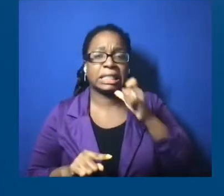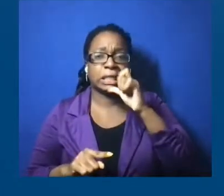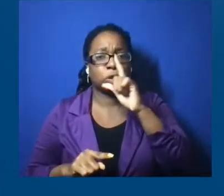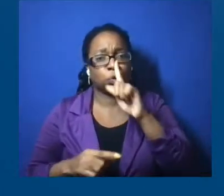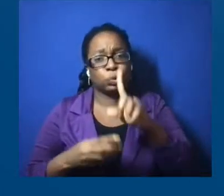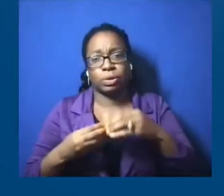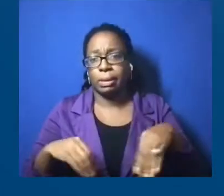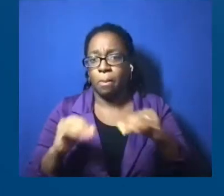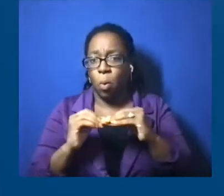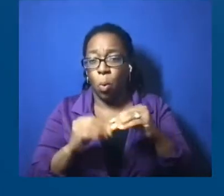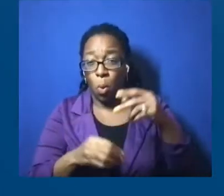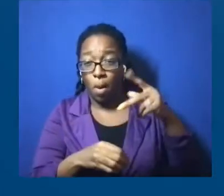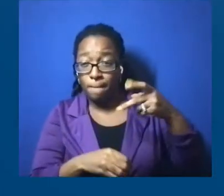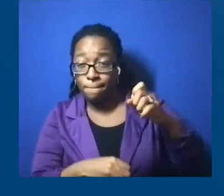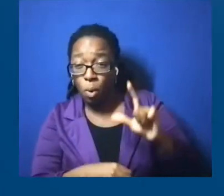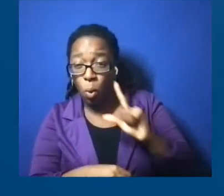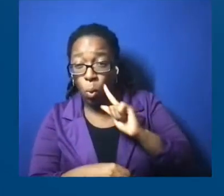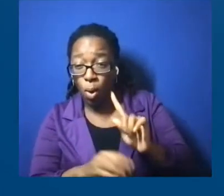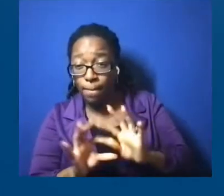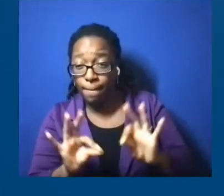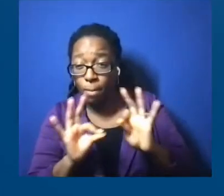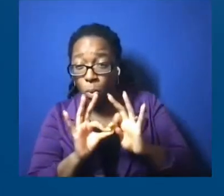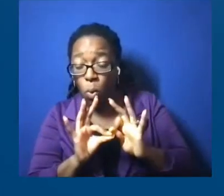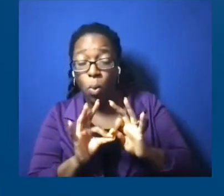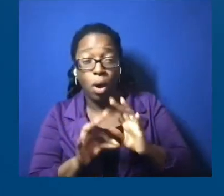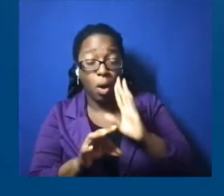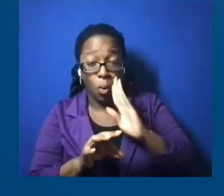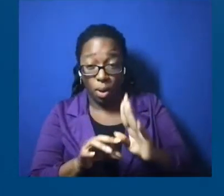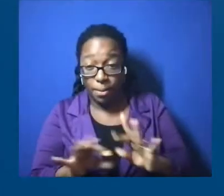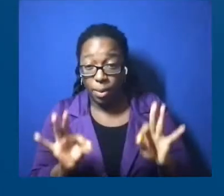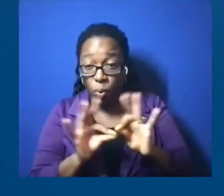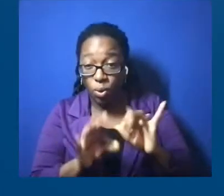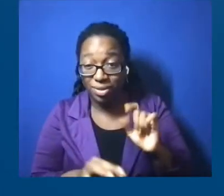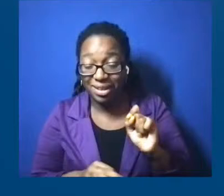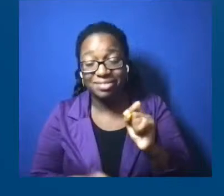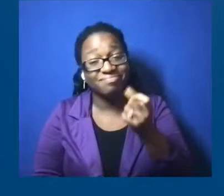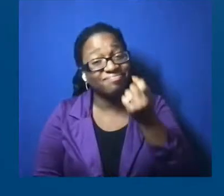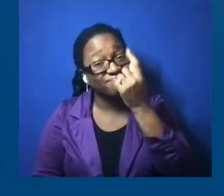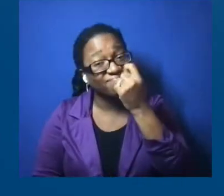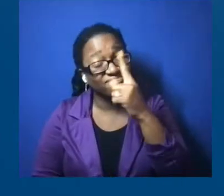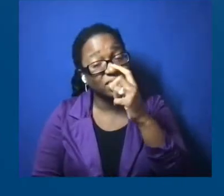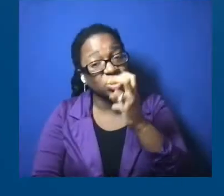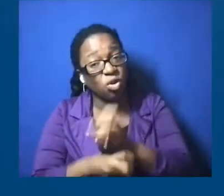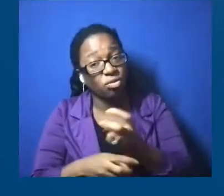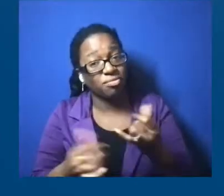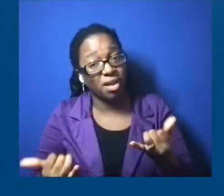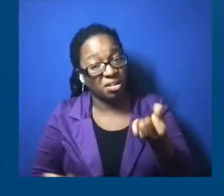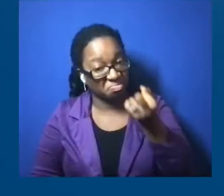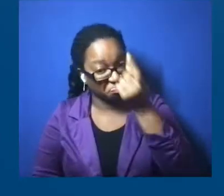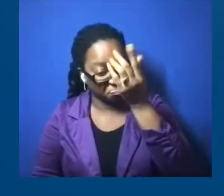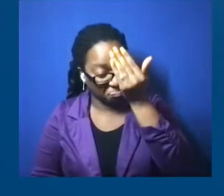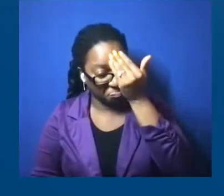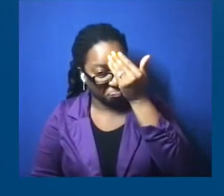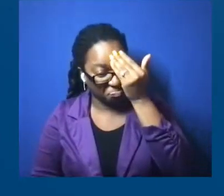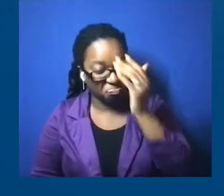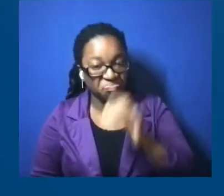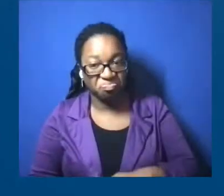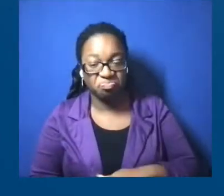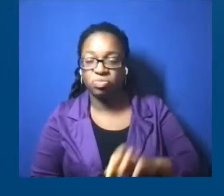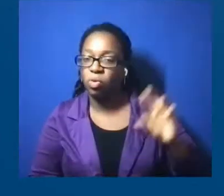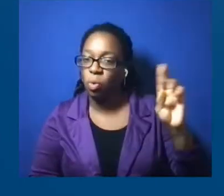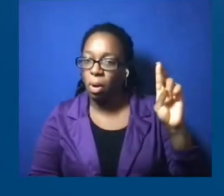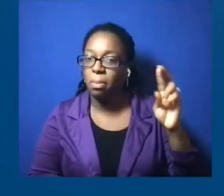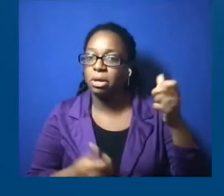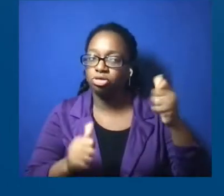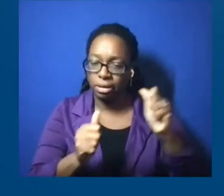polling. No, I'm not being facetious. It's awful hard to do it these days. It's awful hard to do it these days. Republicans ahead, Democrats